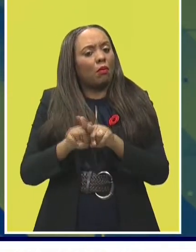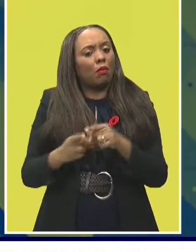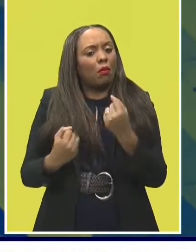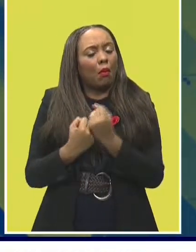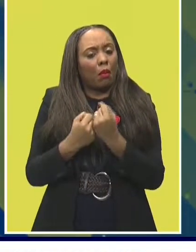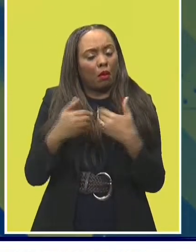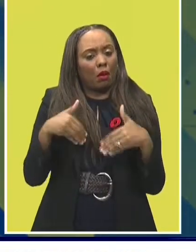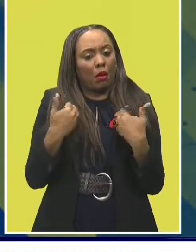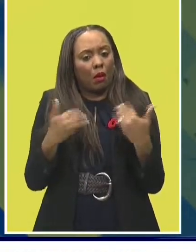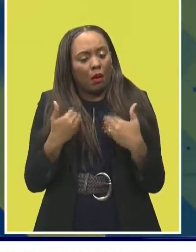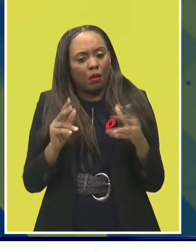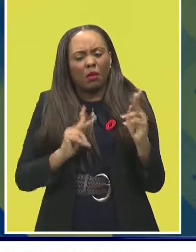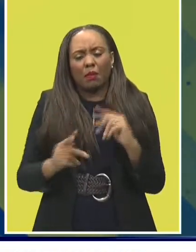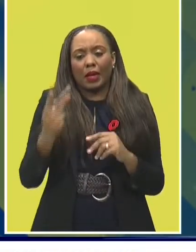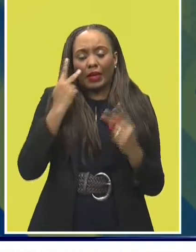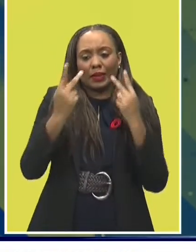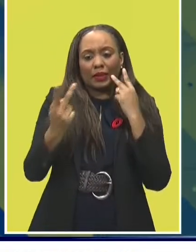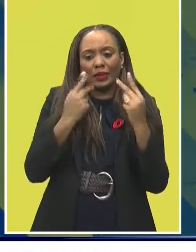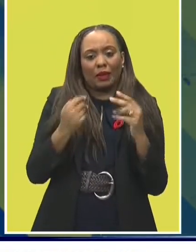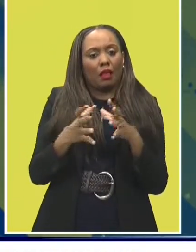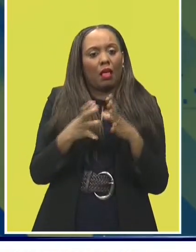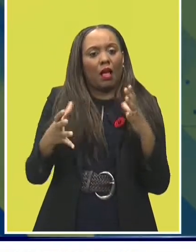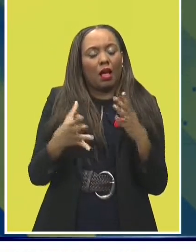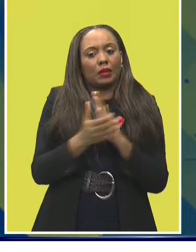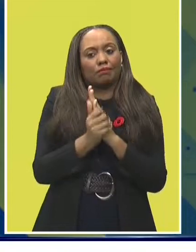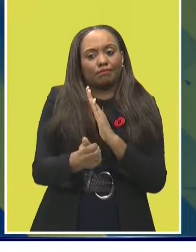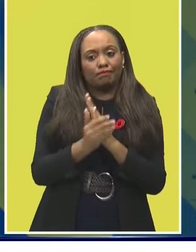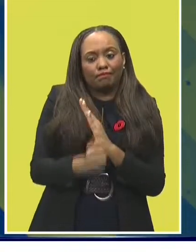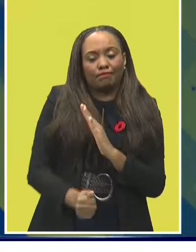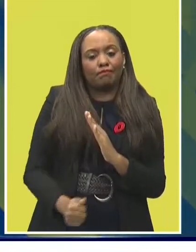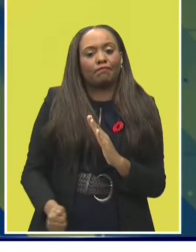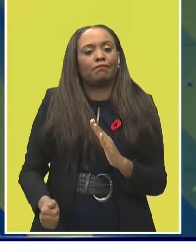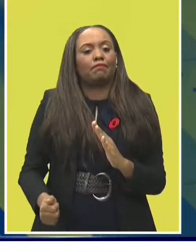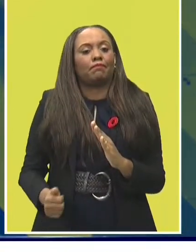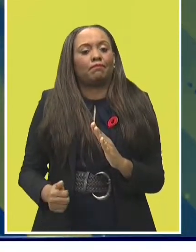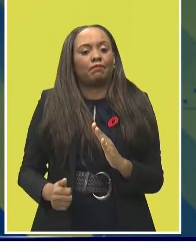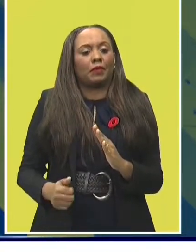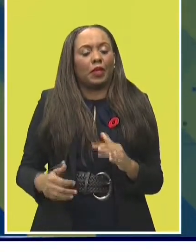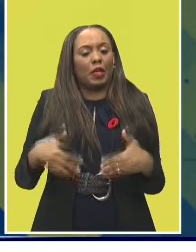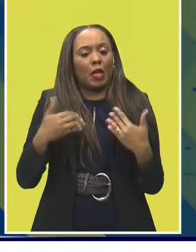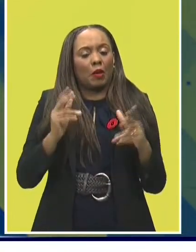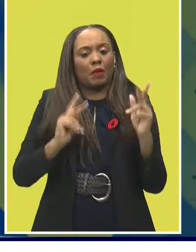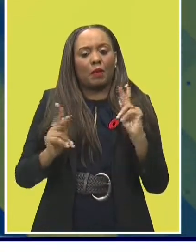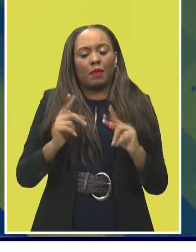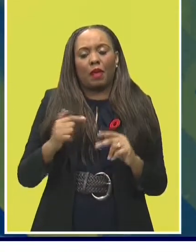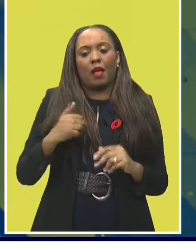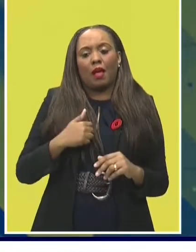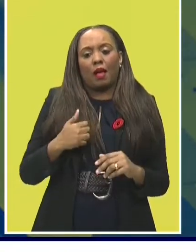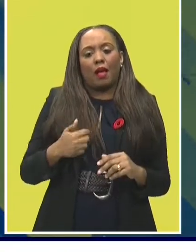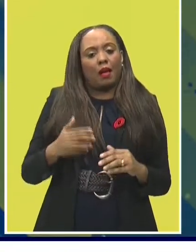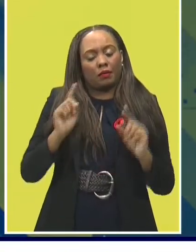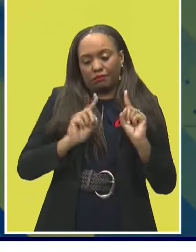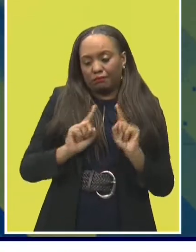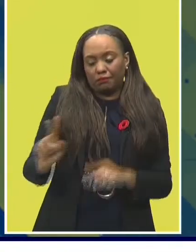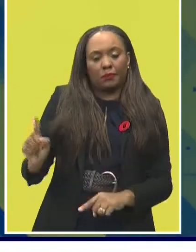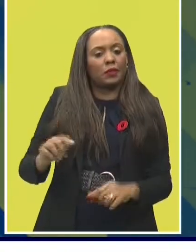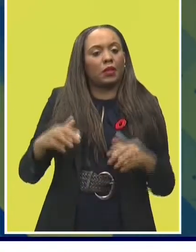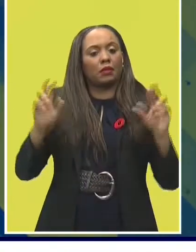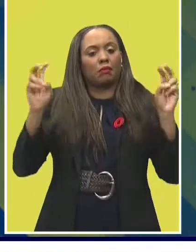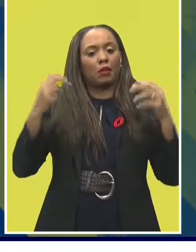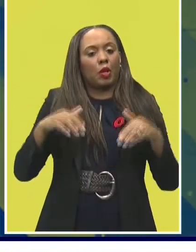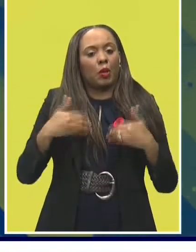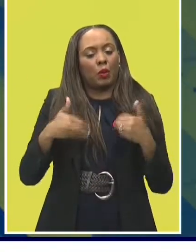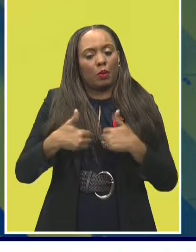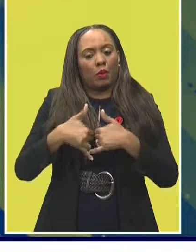And I've seen some of the talented youth in Grenada already at the National Youth Awards last week. I was honoured to be invited along with the Deputy Prime Minister,